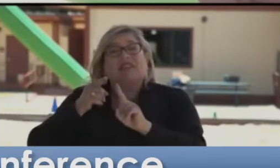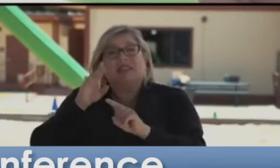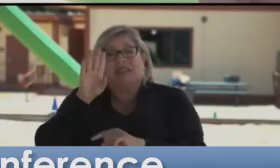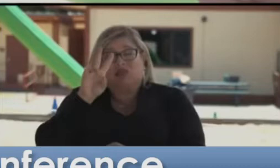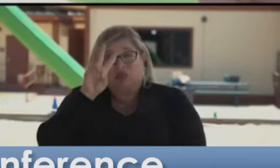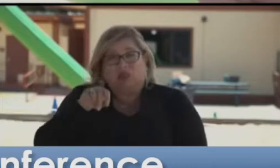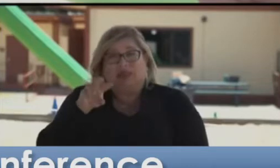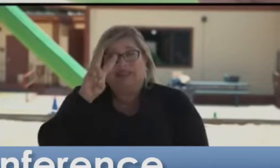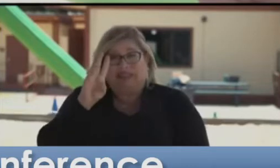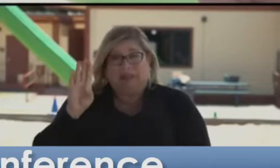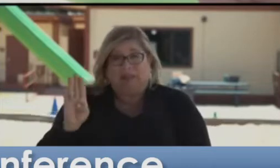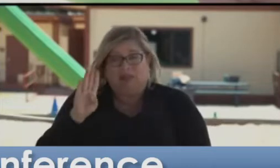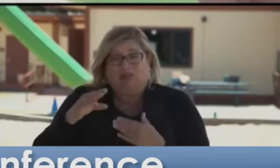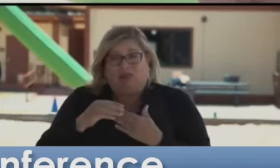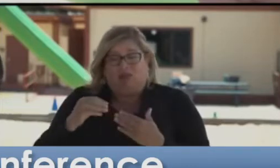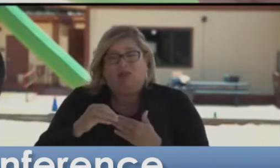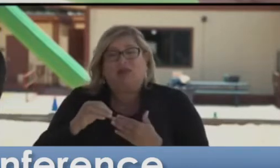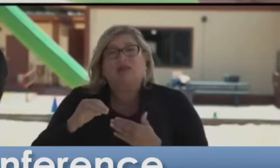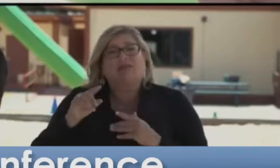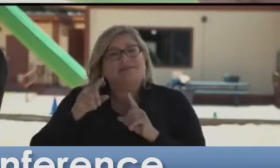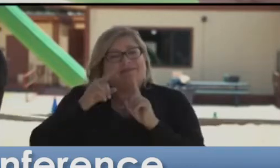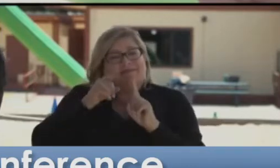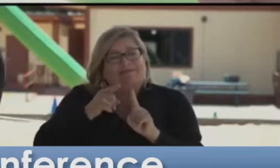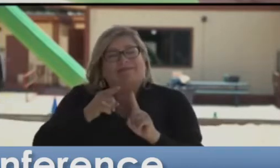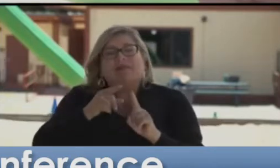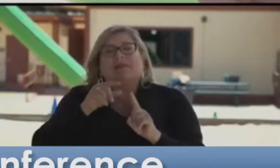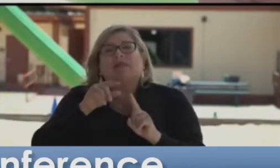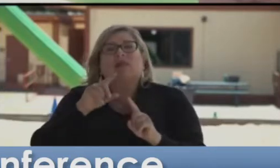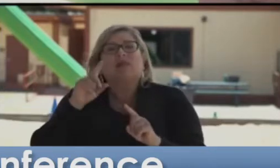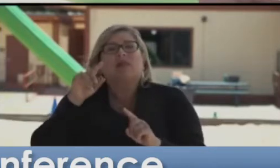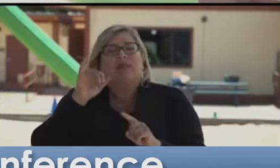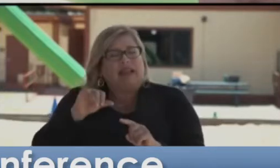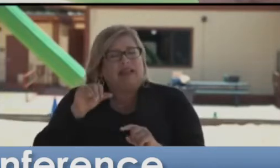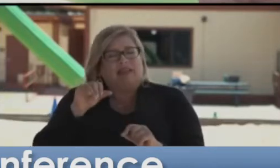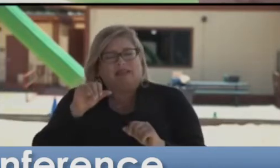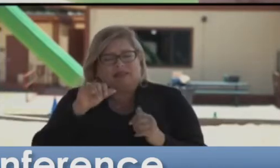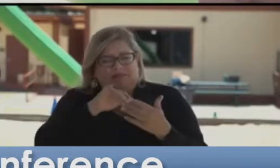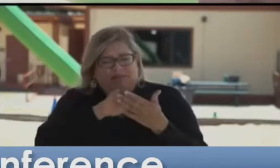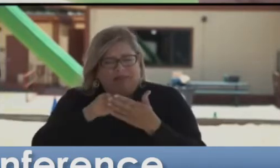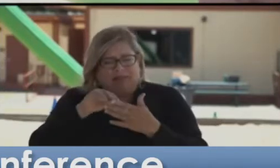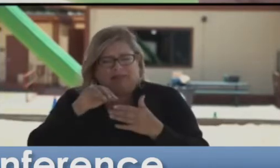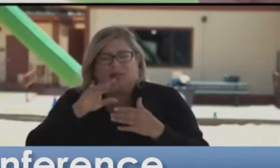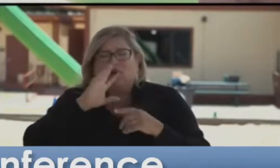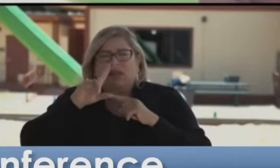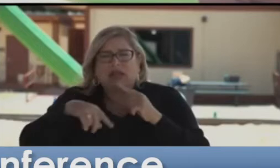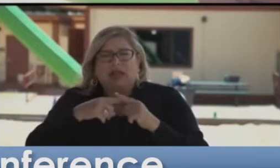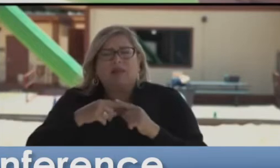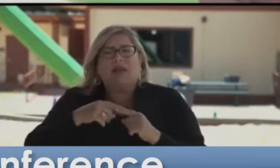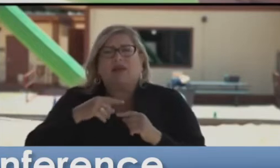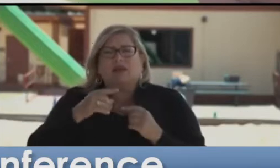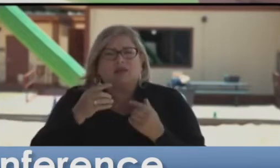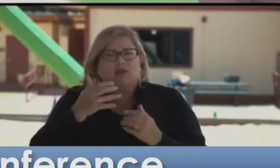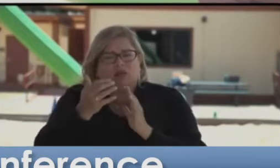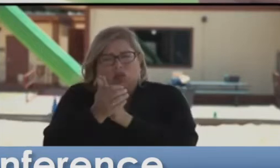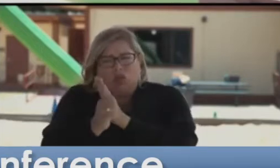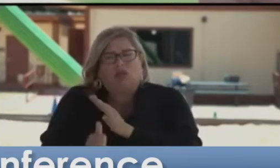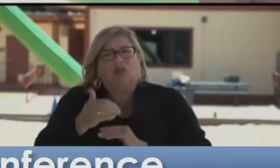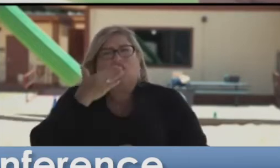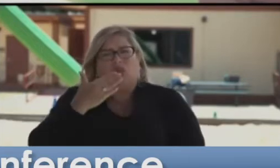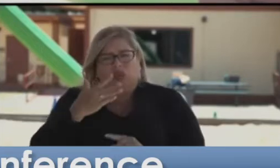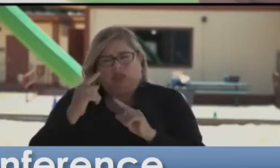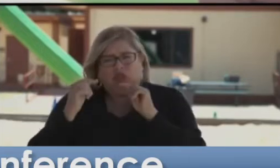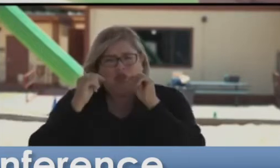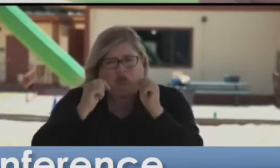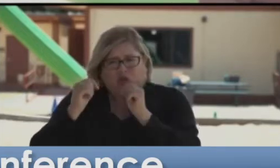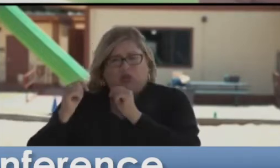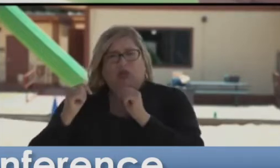at scientifically based, really effective high-dose tutoring and investments